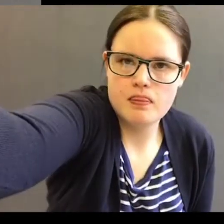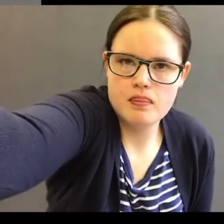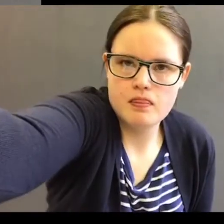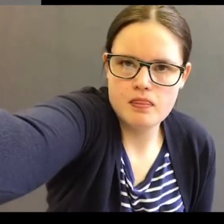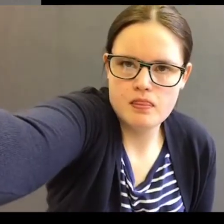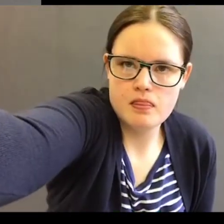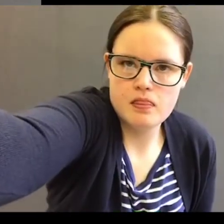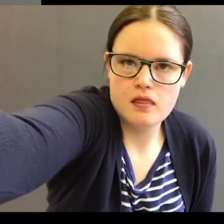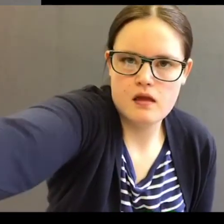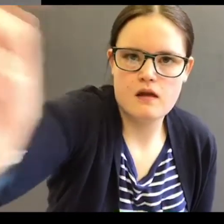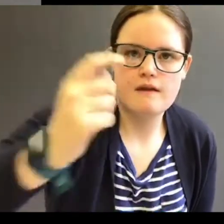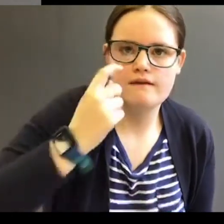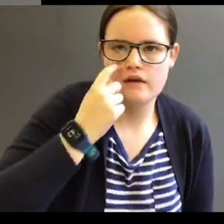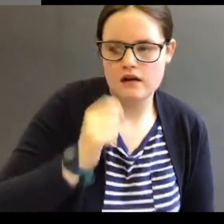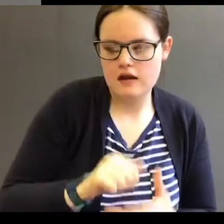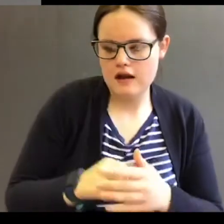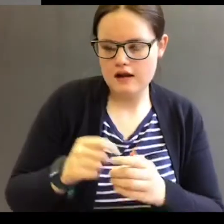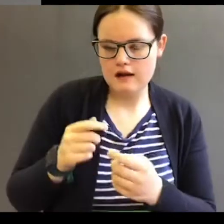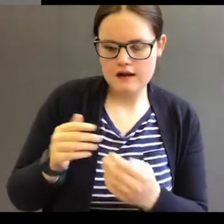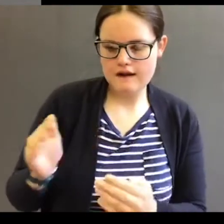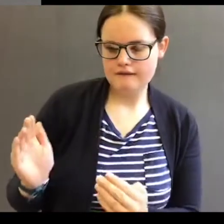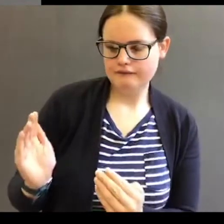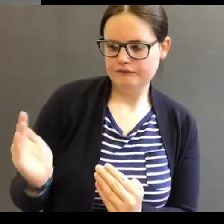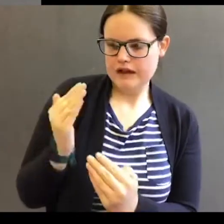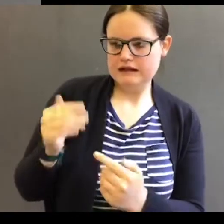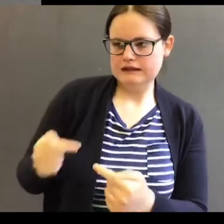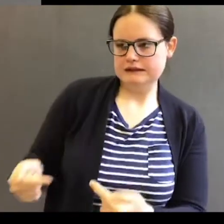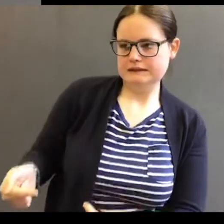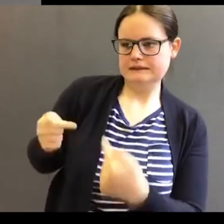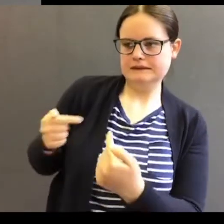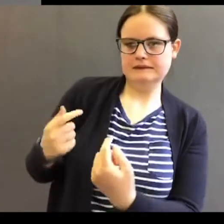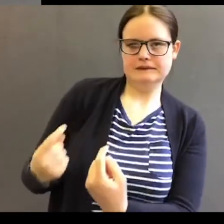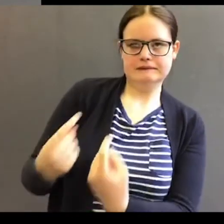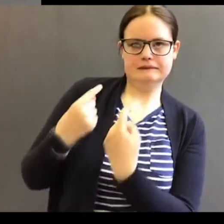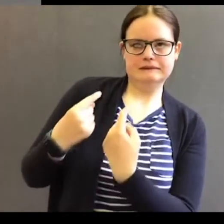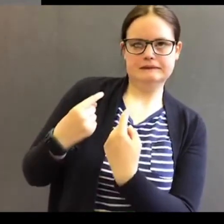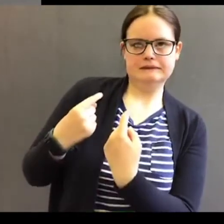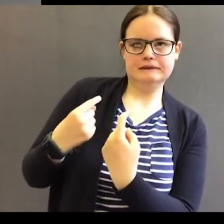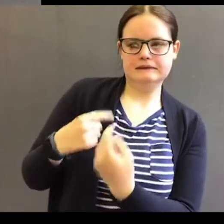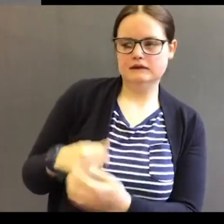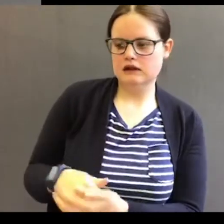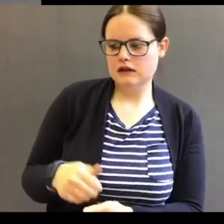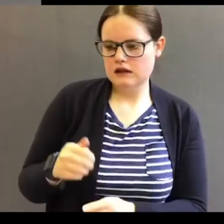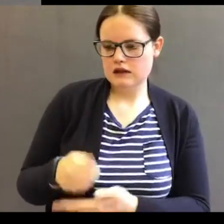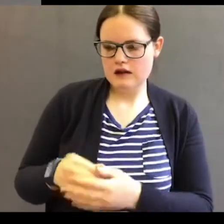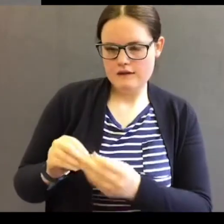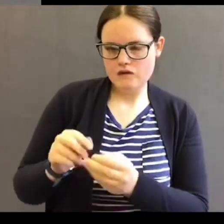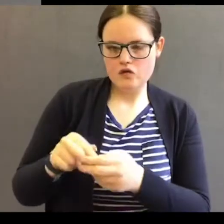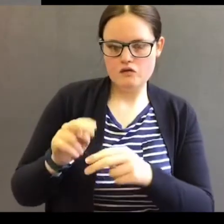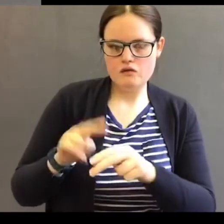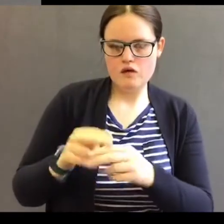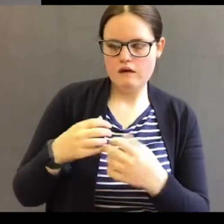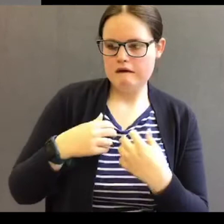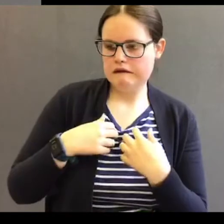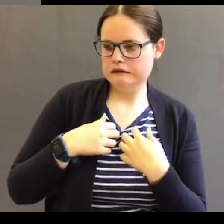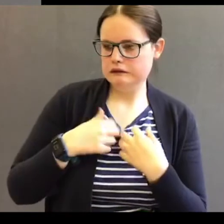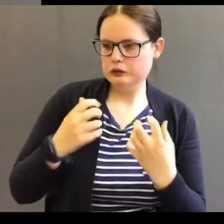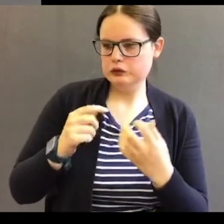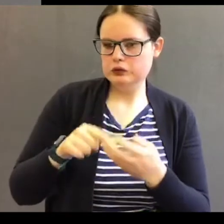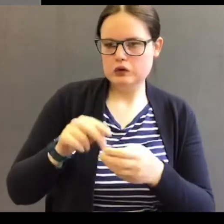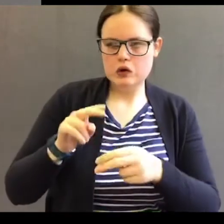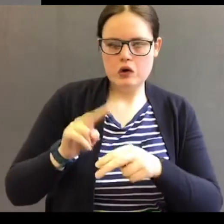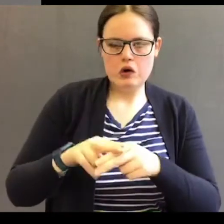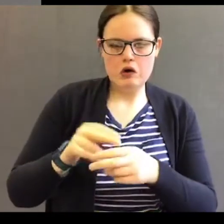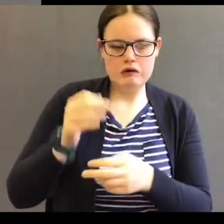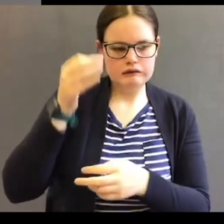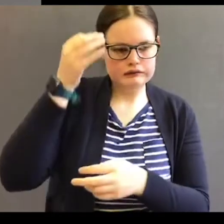again finding and facing opposition and persecution in the form of the wrath